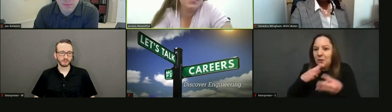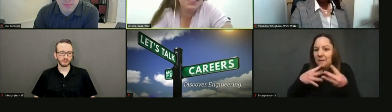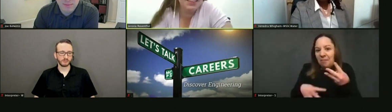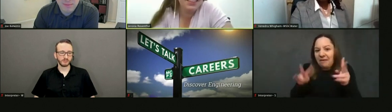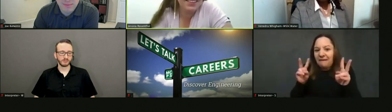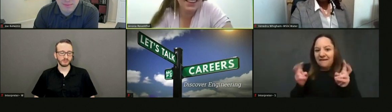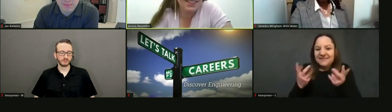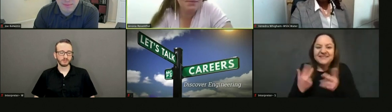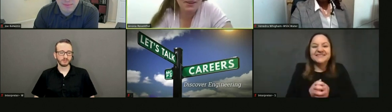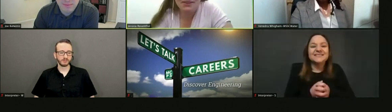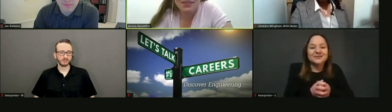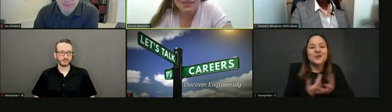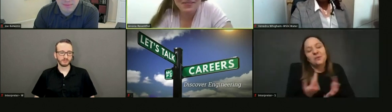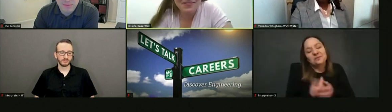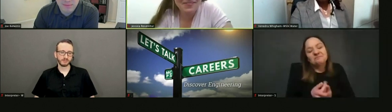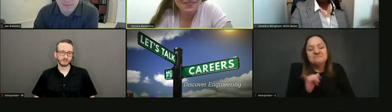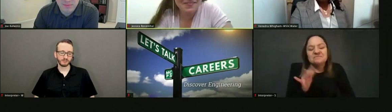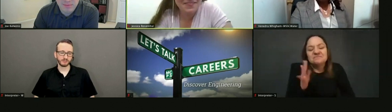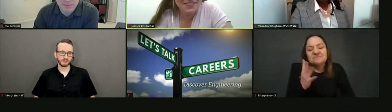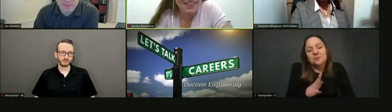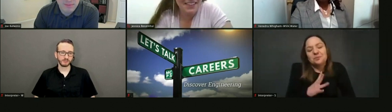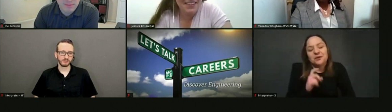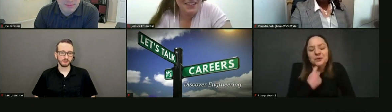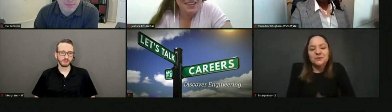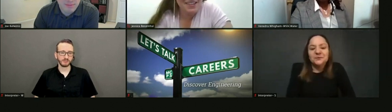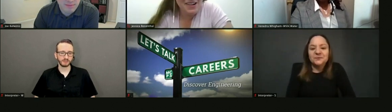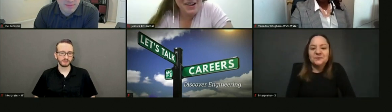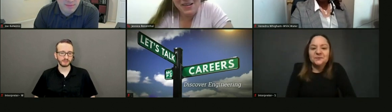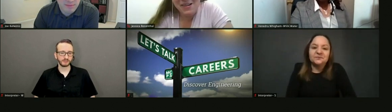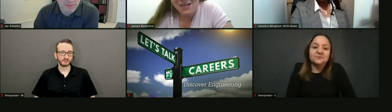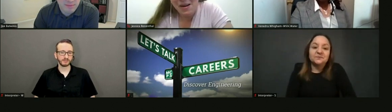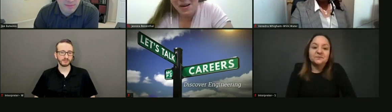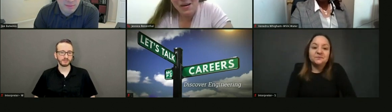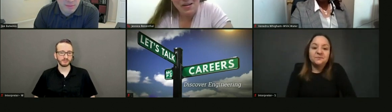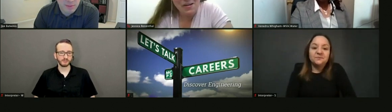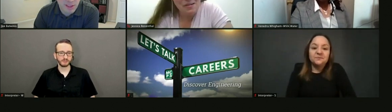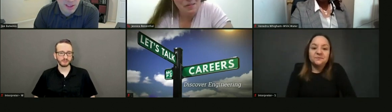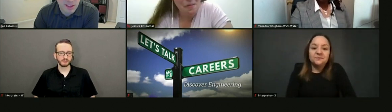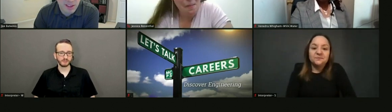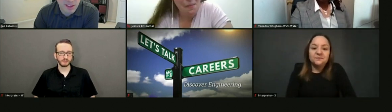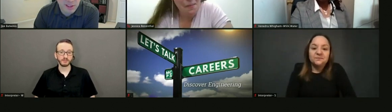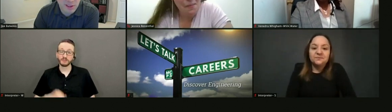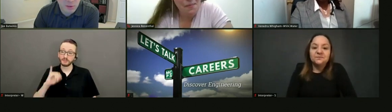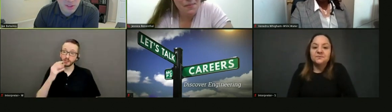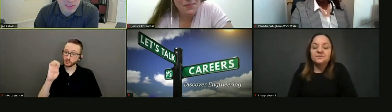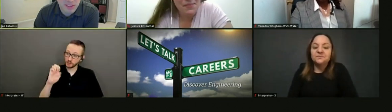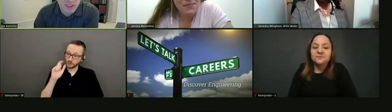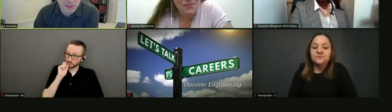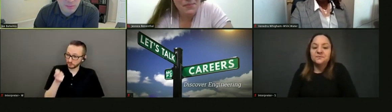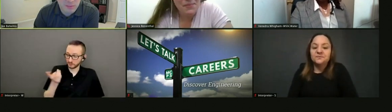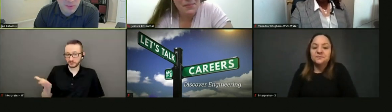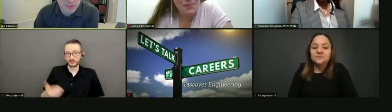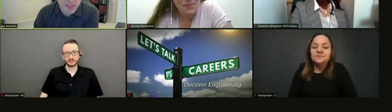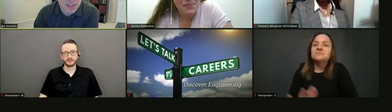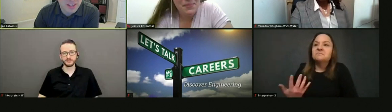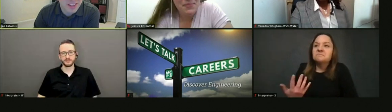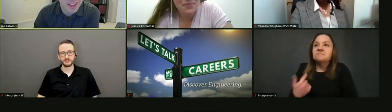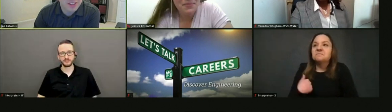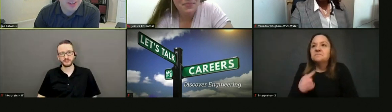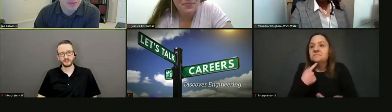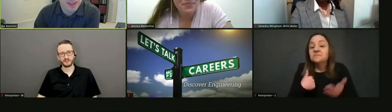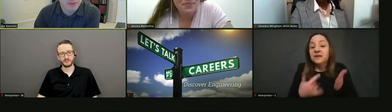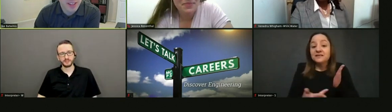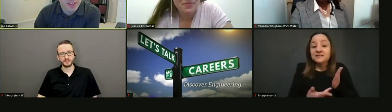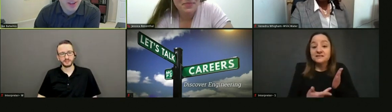So, yeah, that's pretty cool. That is very cool. What about you, Joe? I'll go with I'm technically